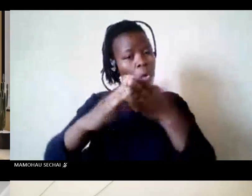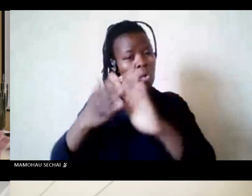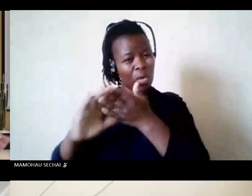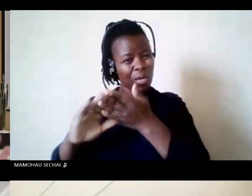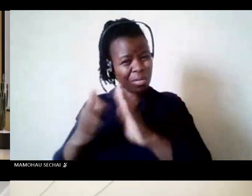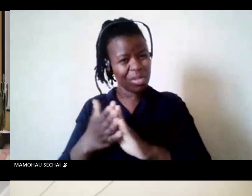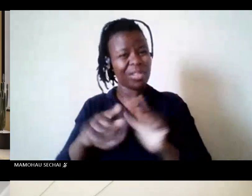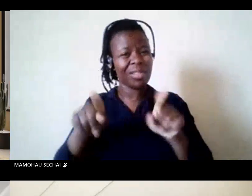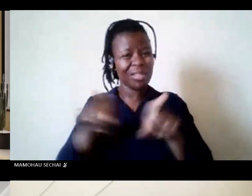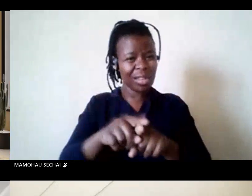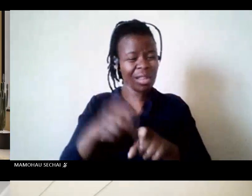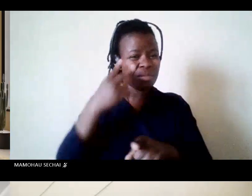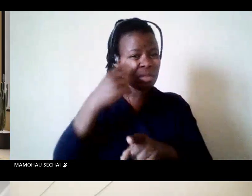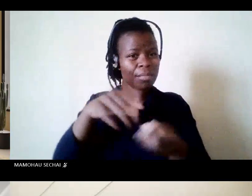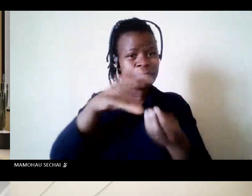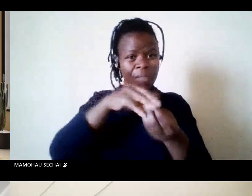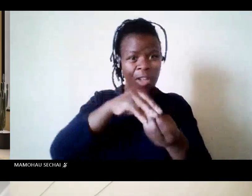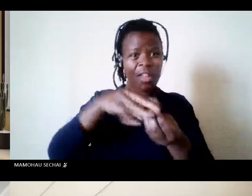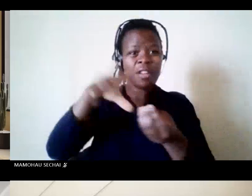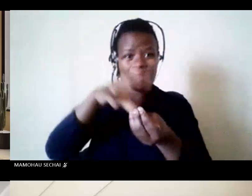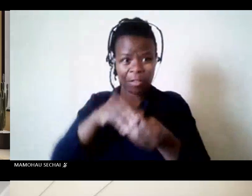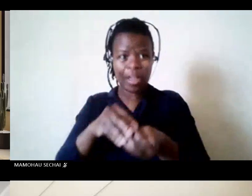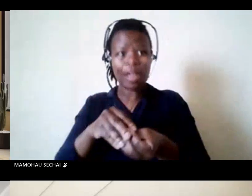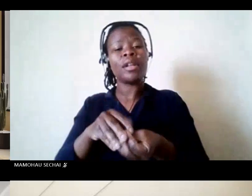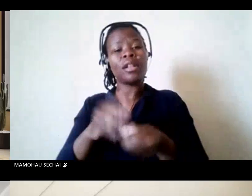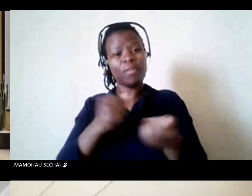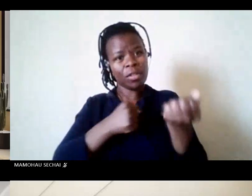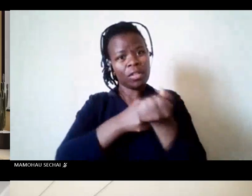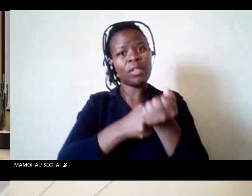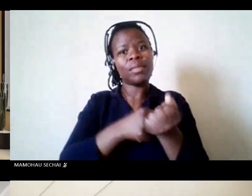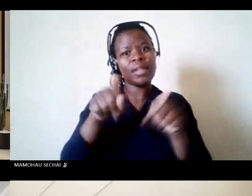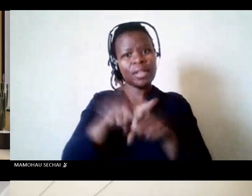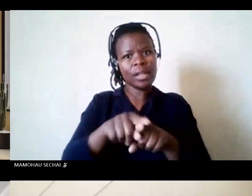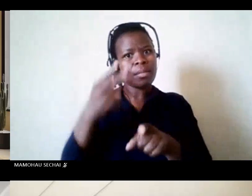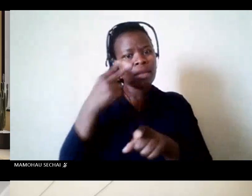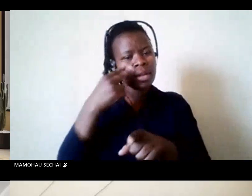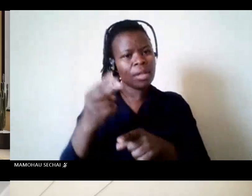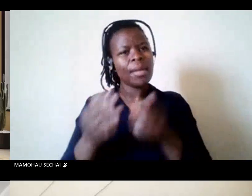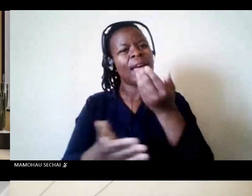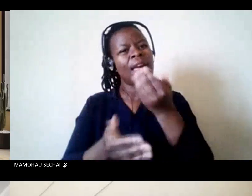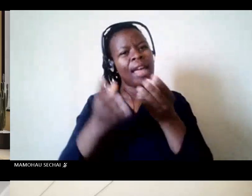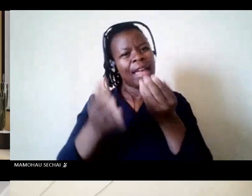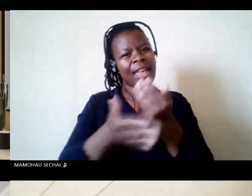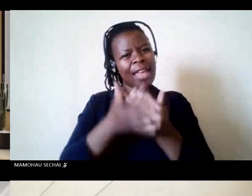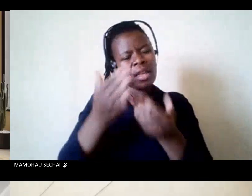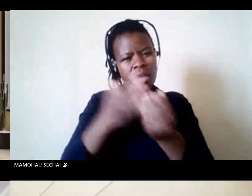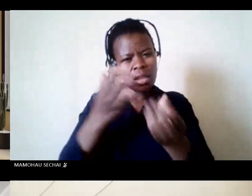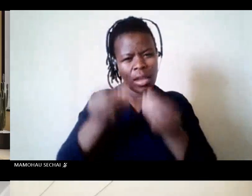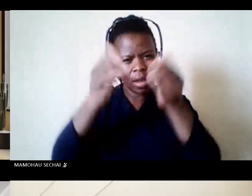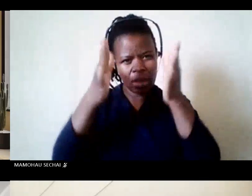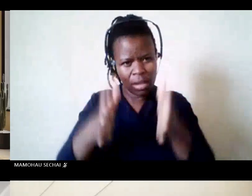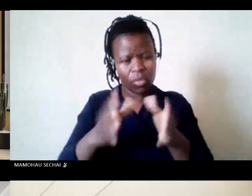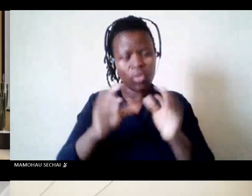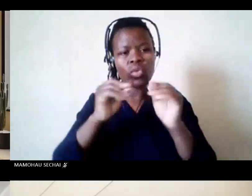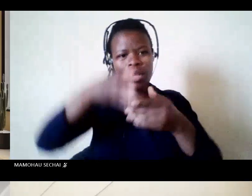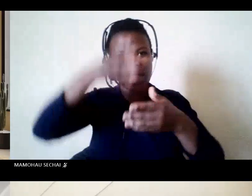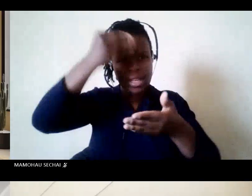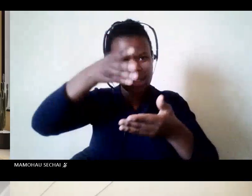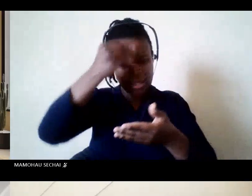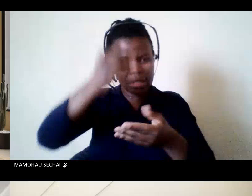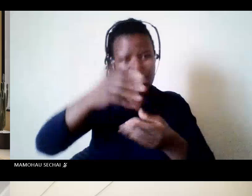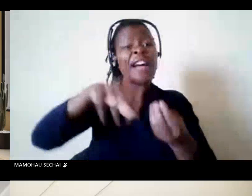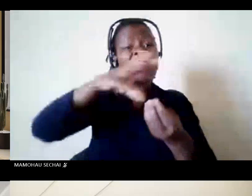to family for other types of support, but we looked at caregivers. I mean, this is what came through in my study, is that family was always